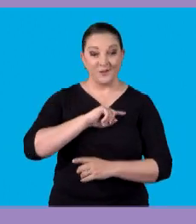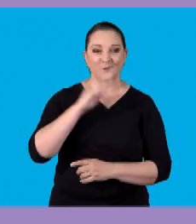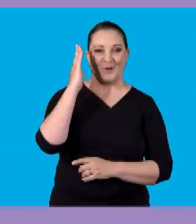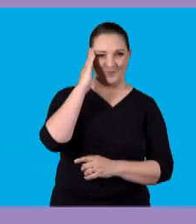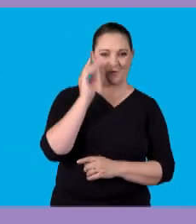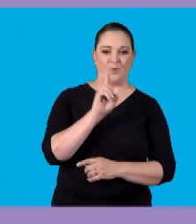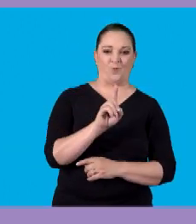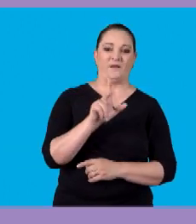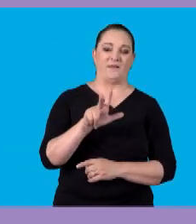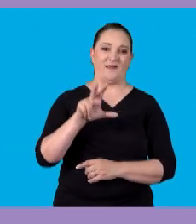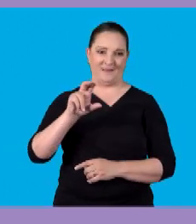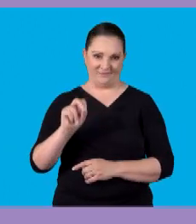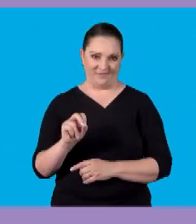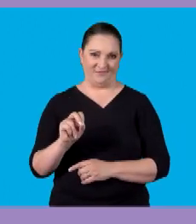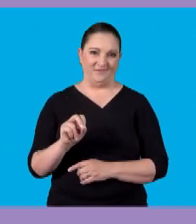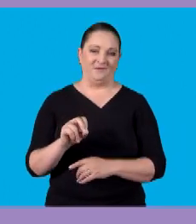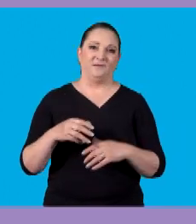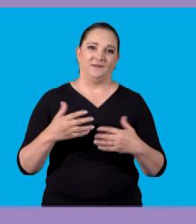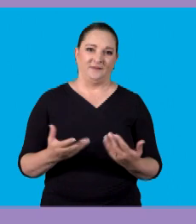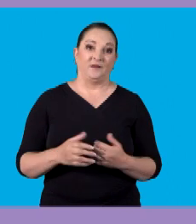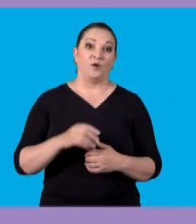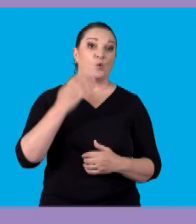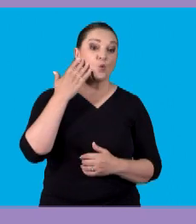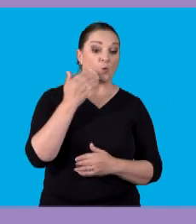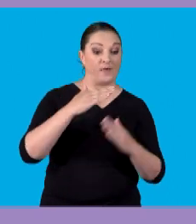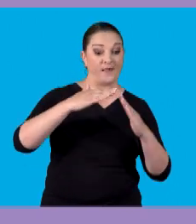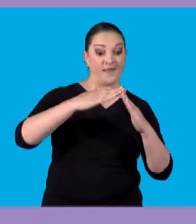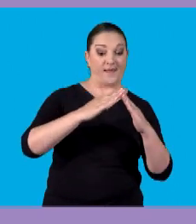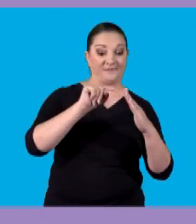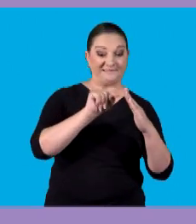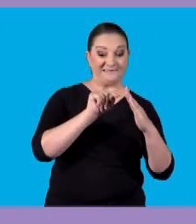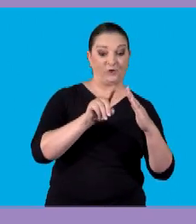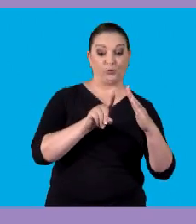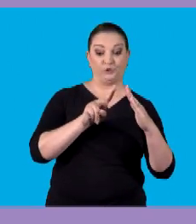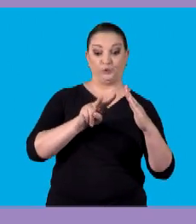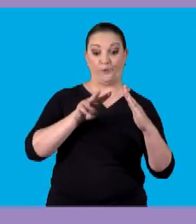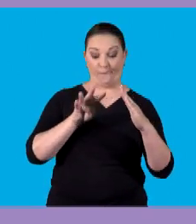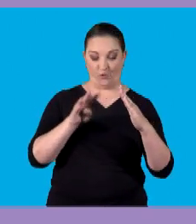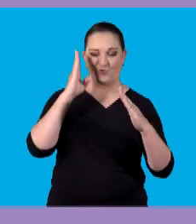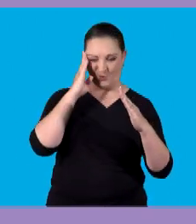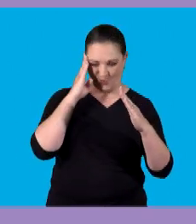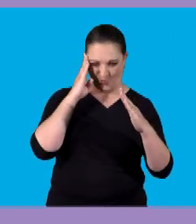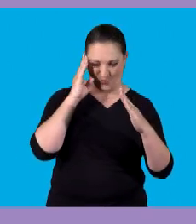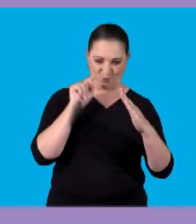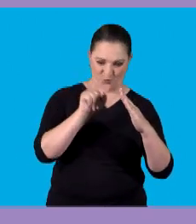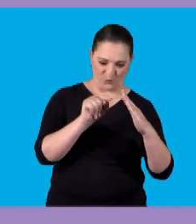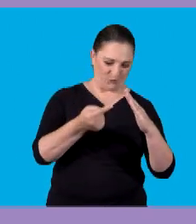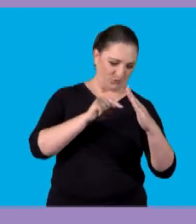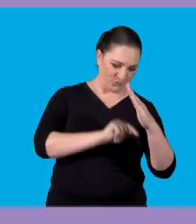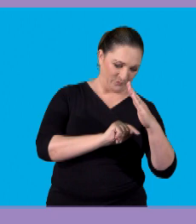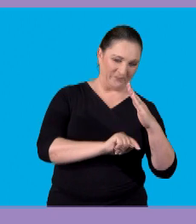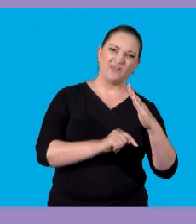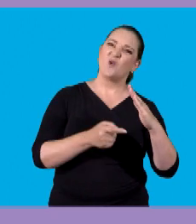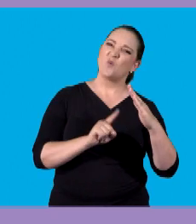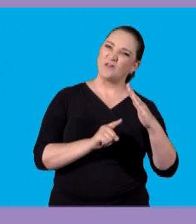180 degrees. So we already are given that angle A is 124 degrees. We are looking